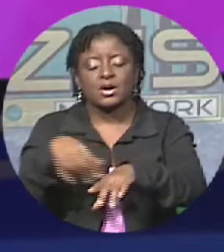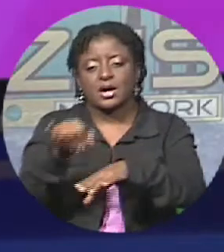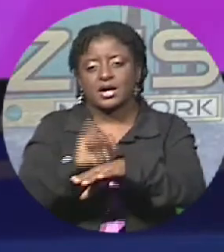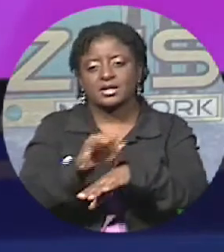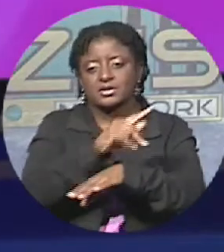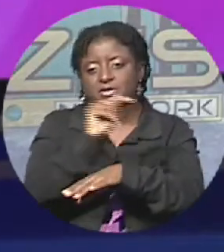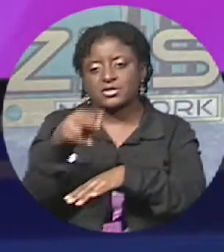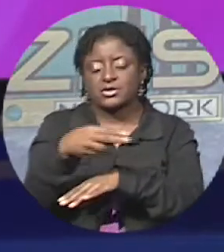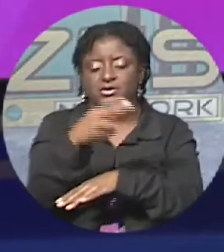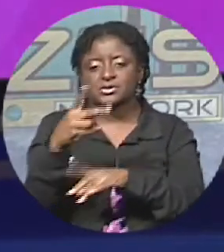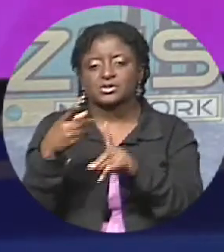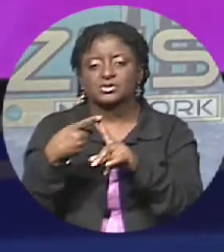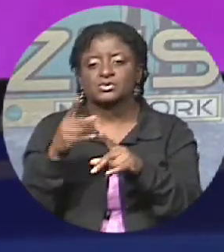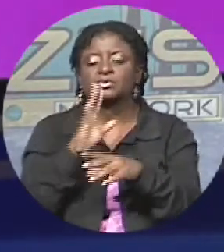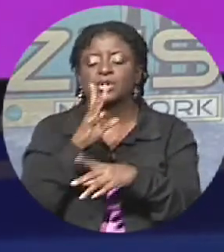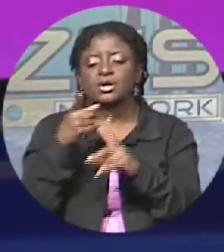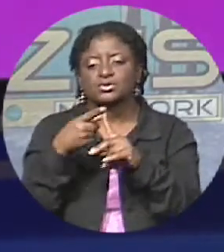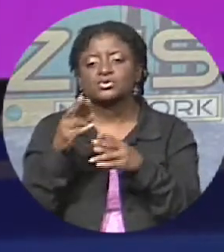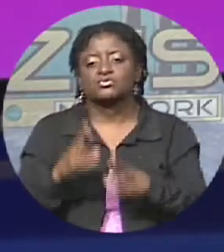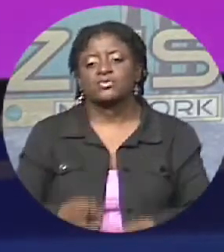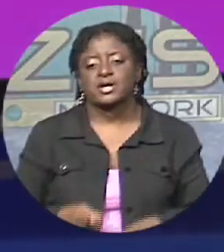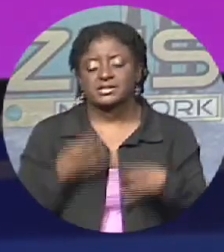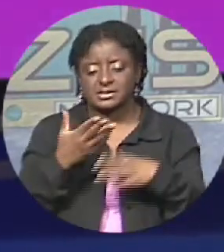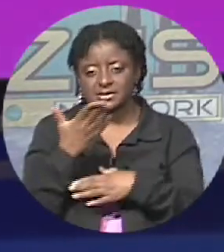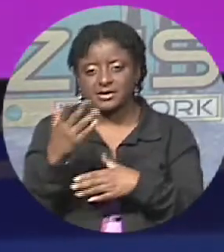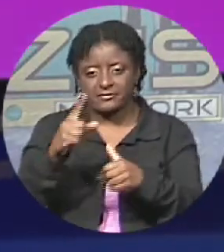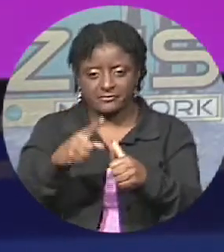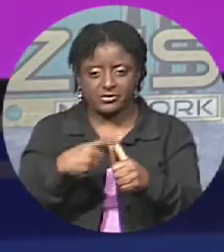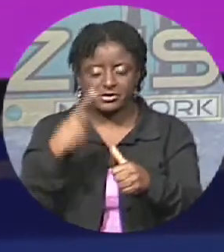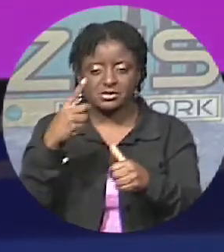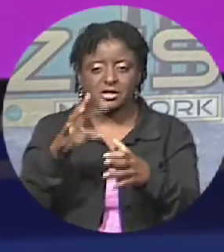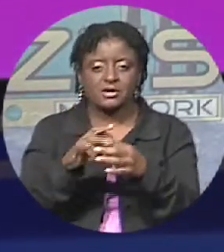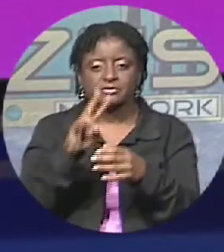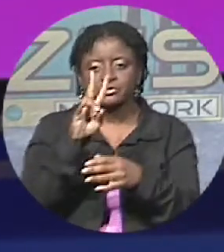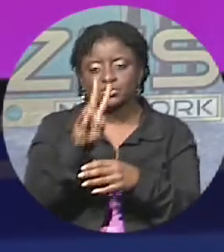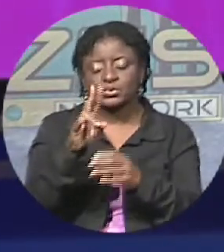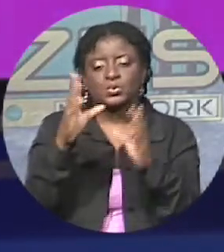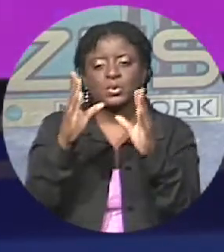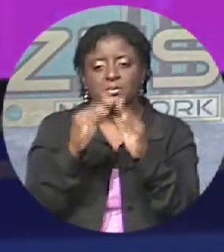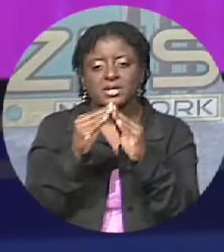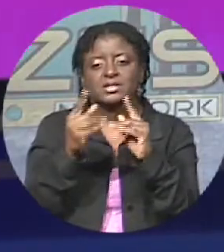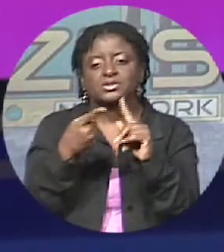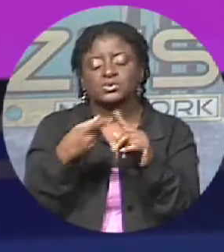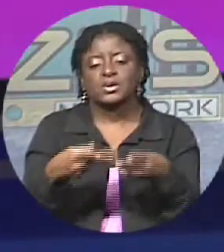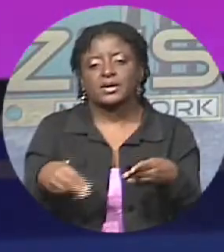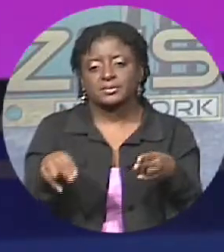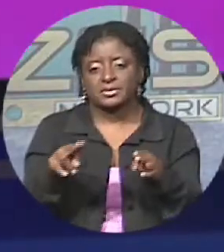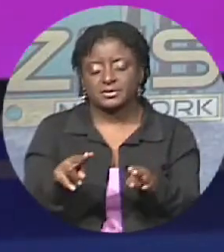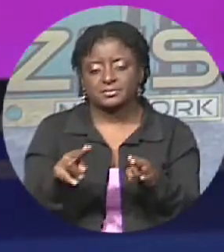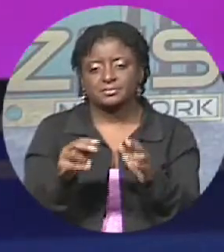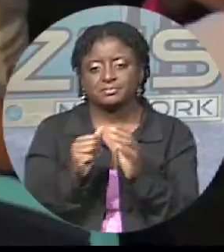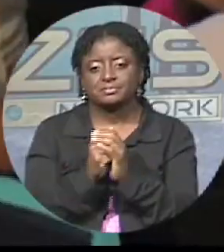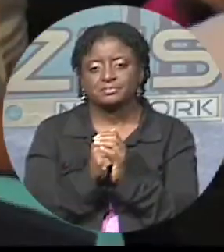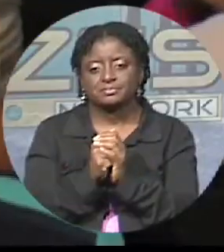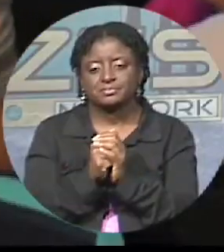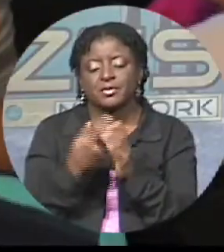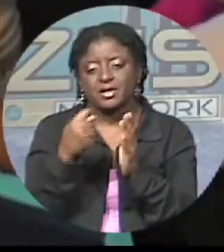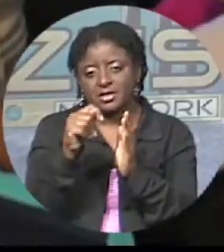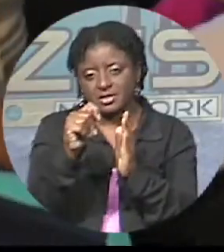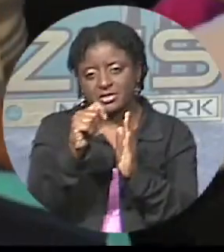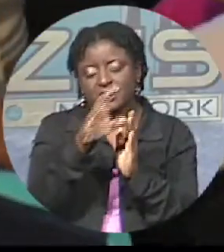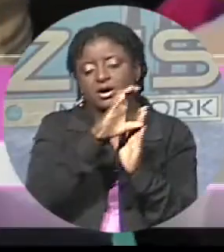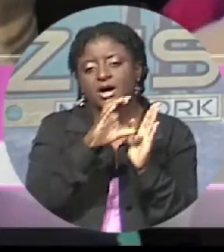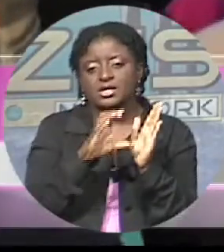to address residents there. It was the first of two meetings to take place. RCS Adderley has more. The